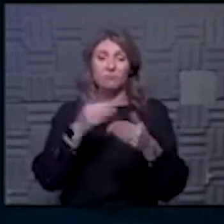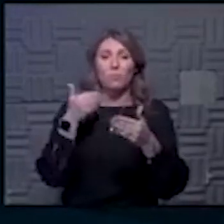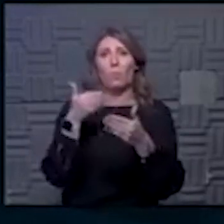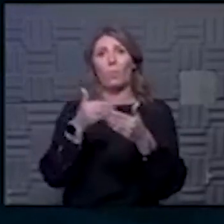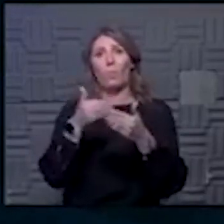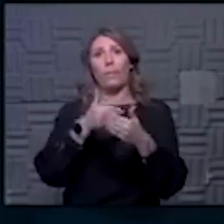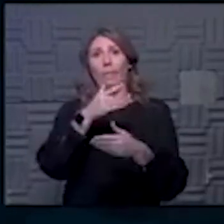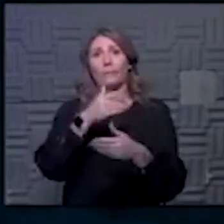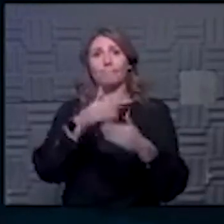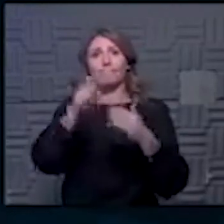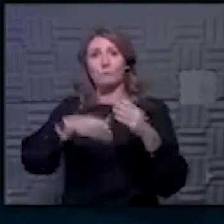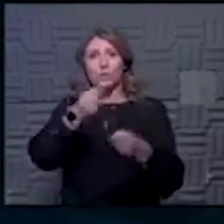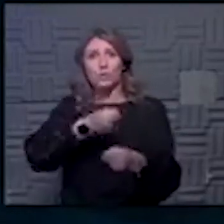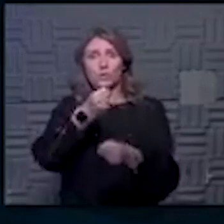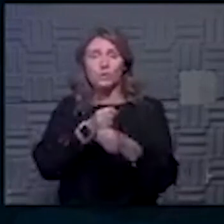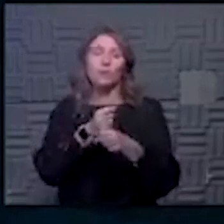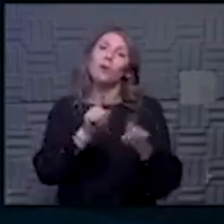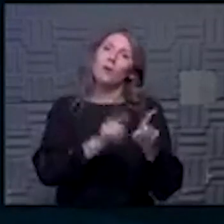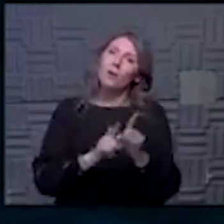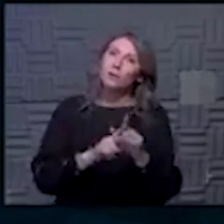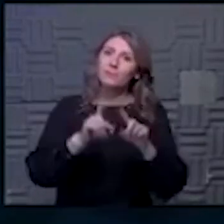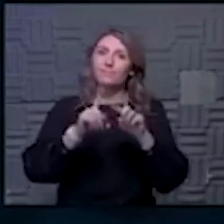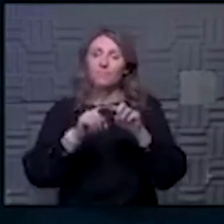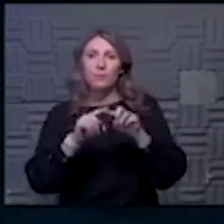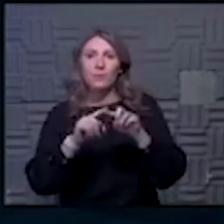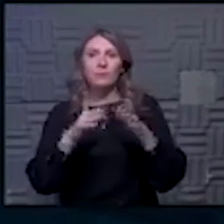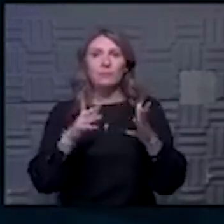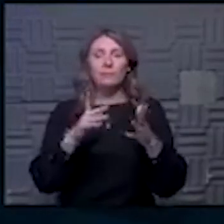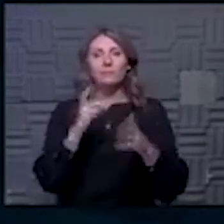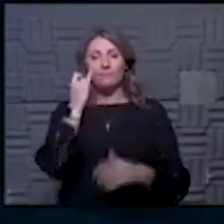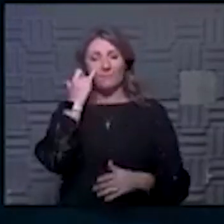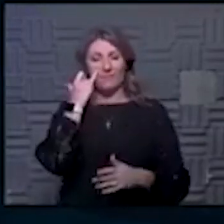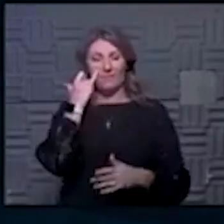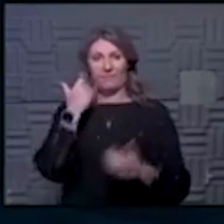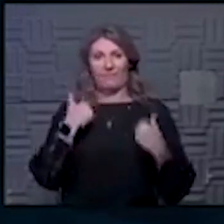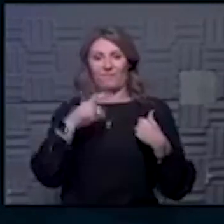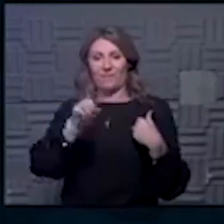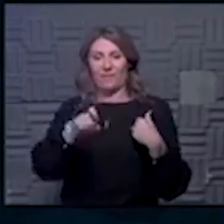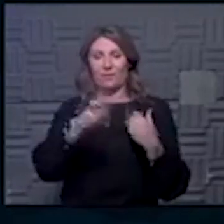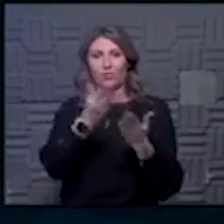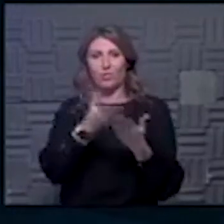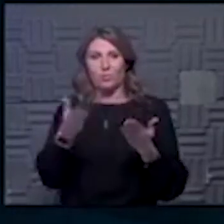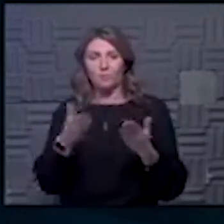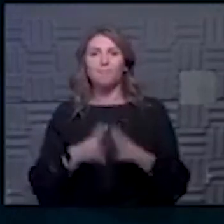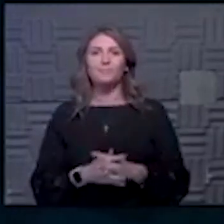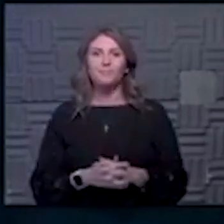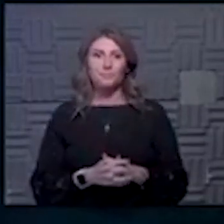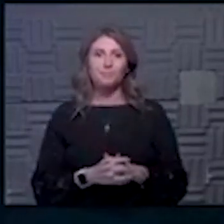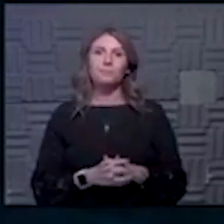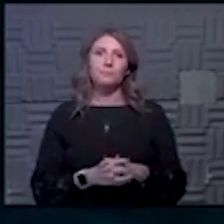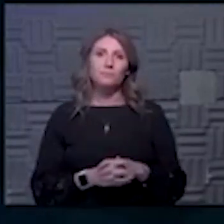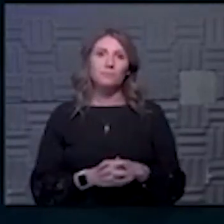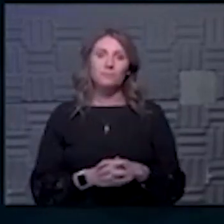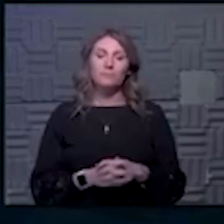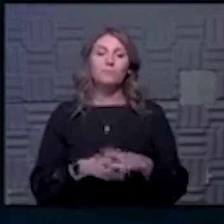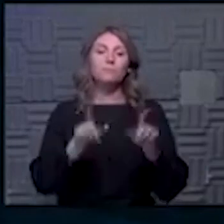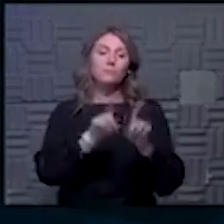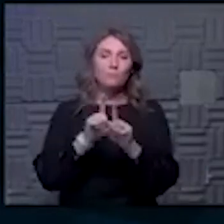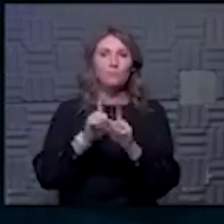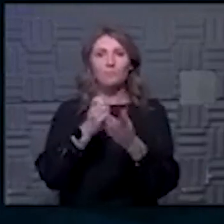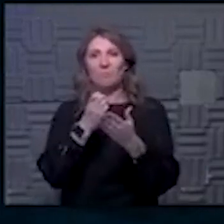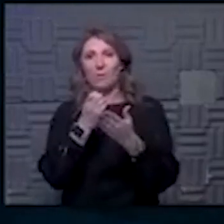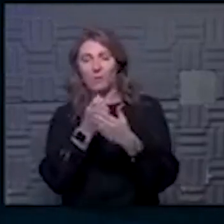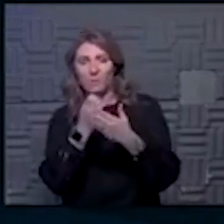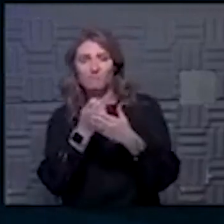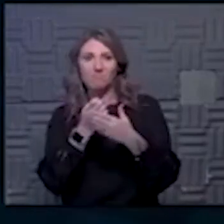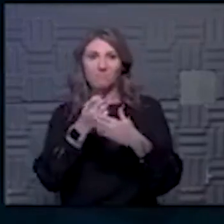And obviously that's also contingent on us being able to get the necessary supplies and get some equipment automation